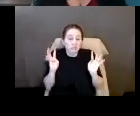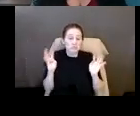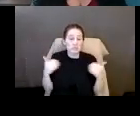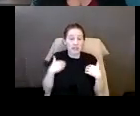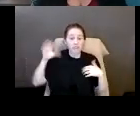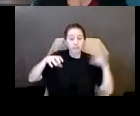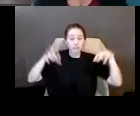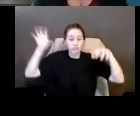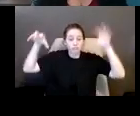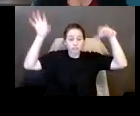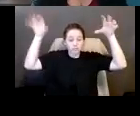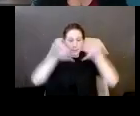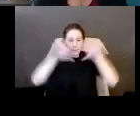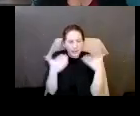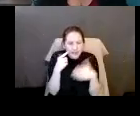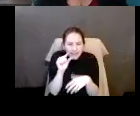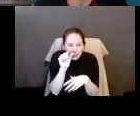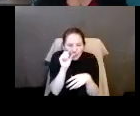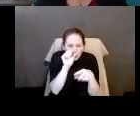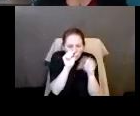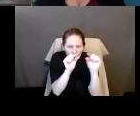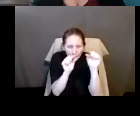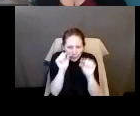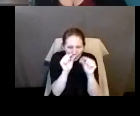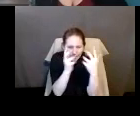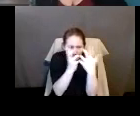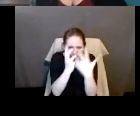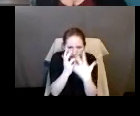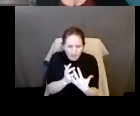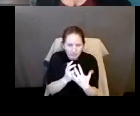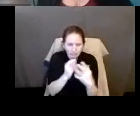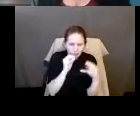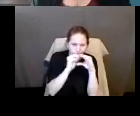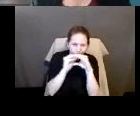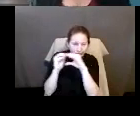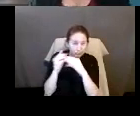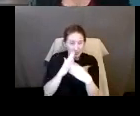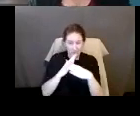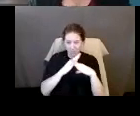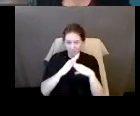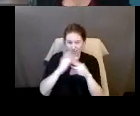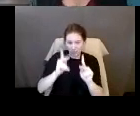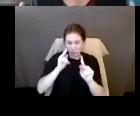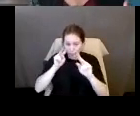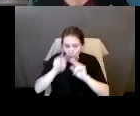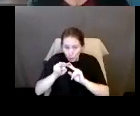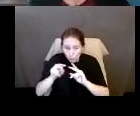stacked on top of one another. But here you have these tiny, tiny little stones to, you know, I don't know, block the person's view.